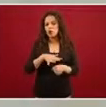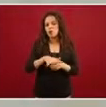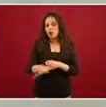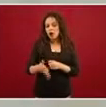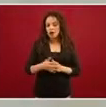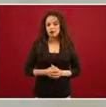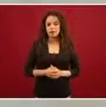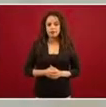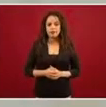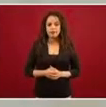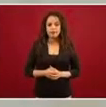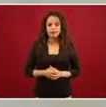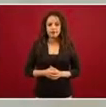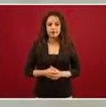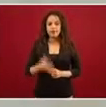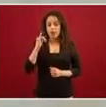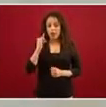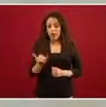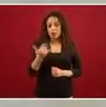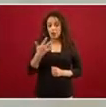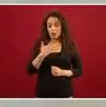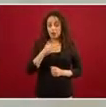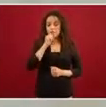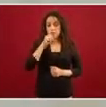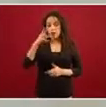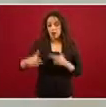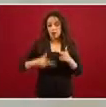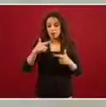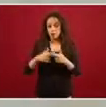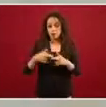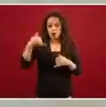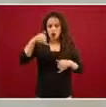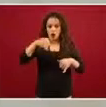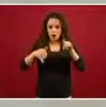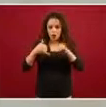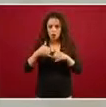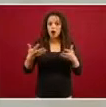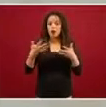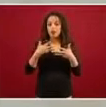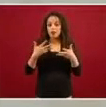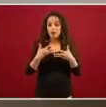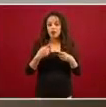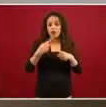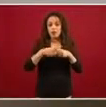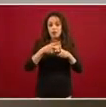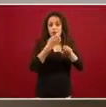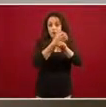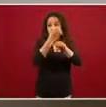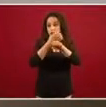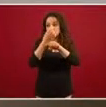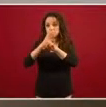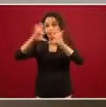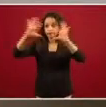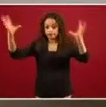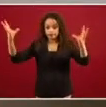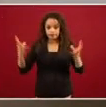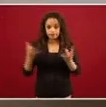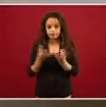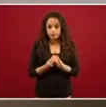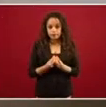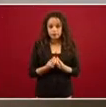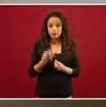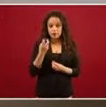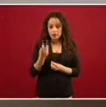ones who either collect their data, who input their data in the platform,